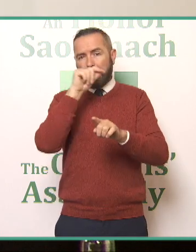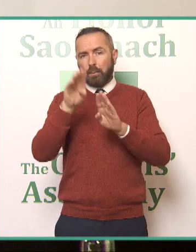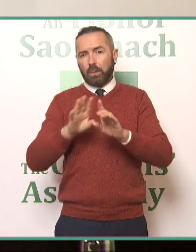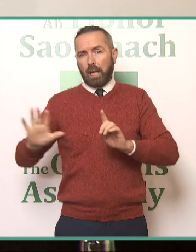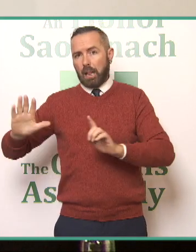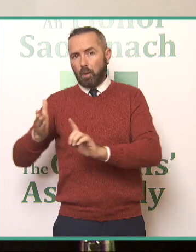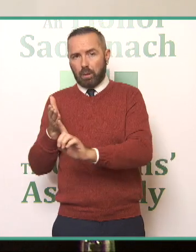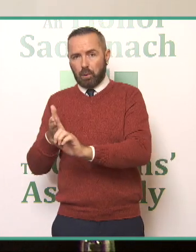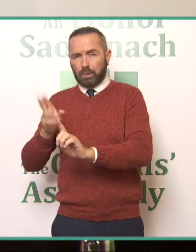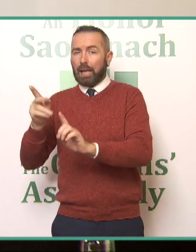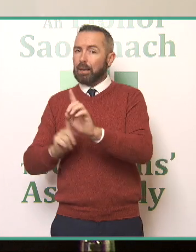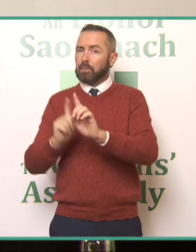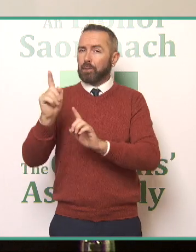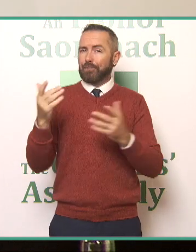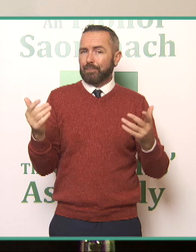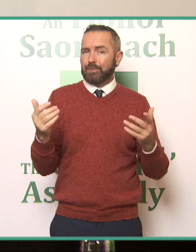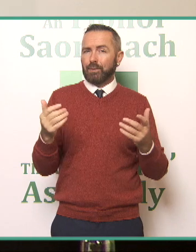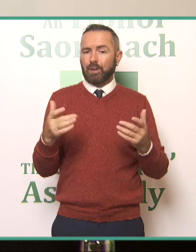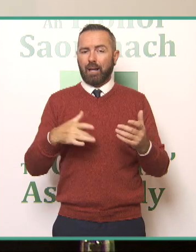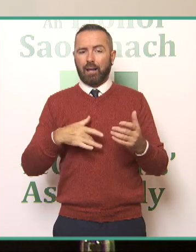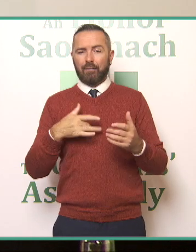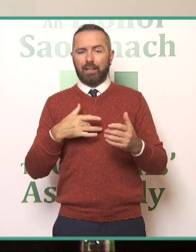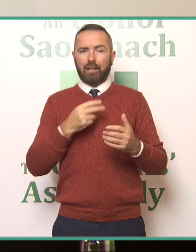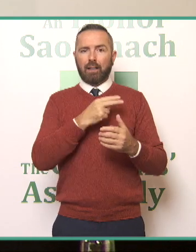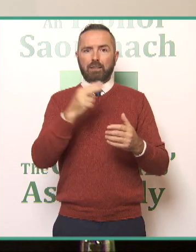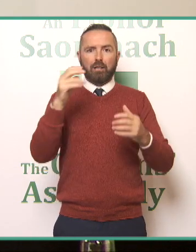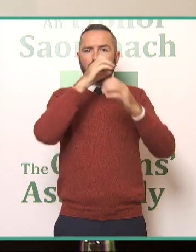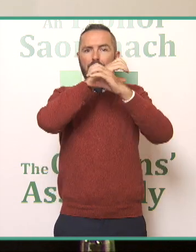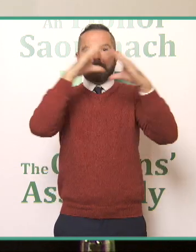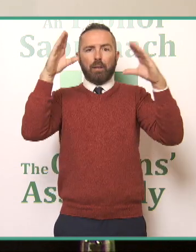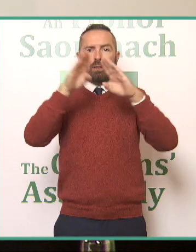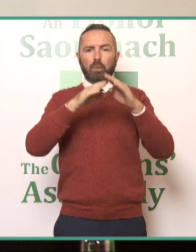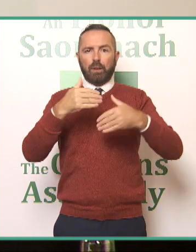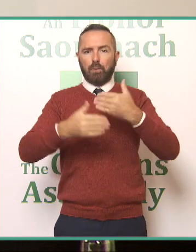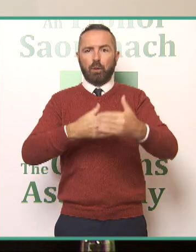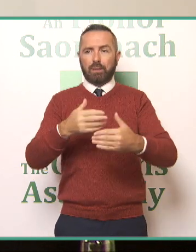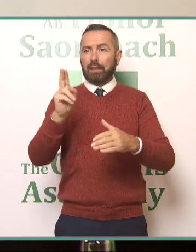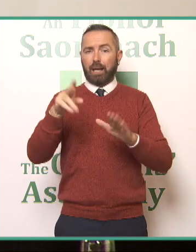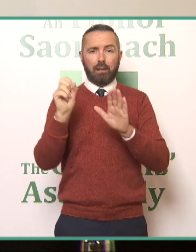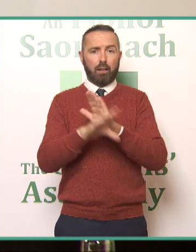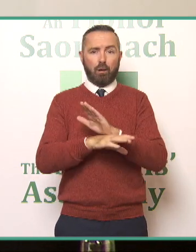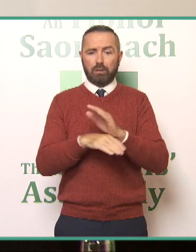that could be an awful lot better is a lack of transparency, and the whole process could be lost.